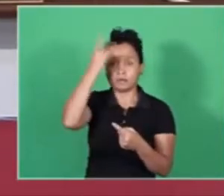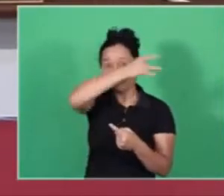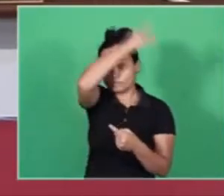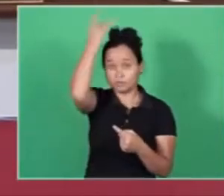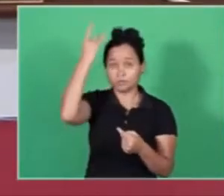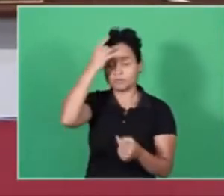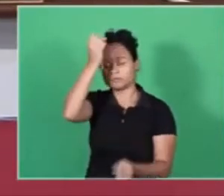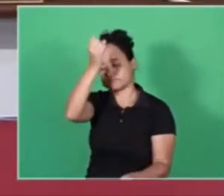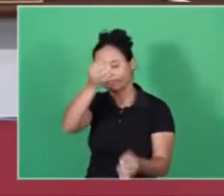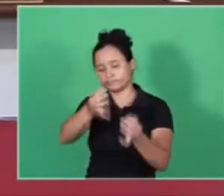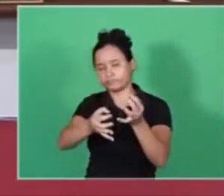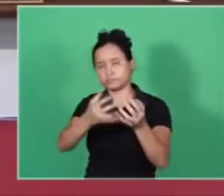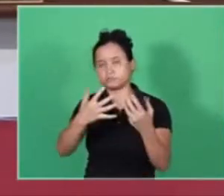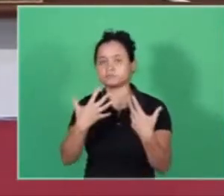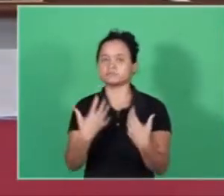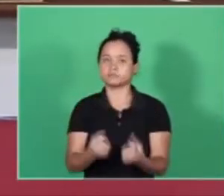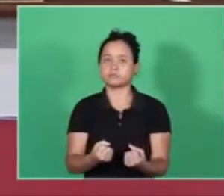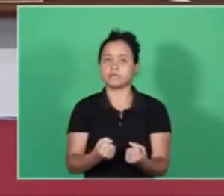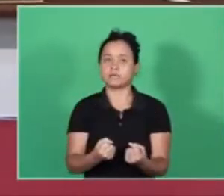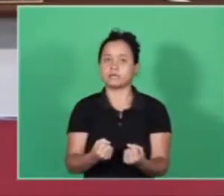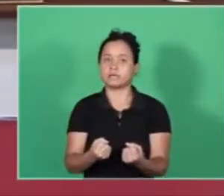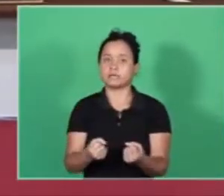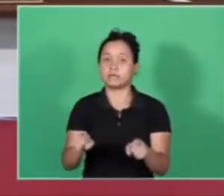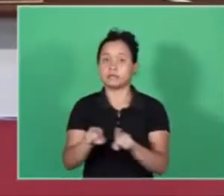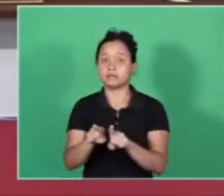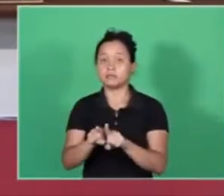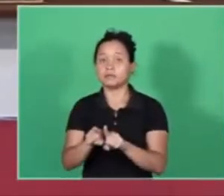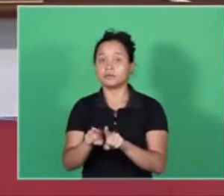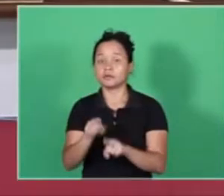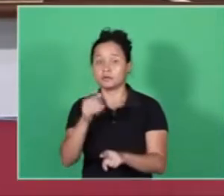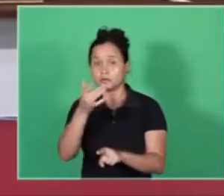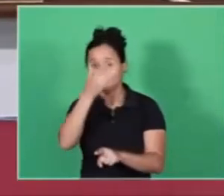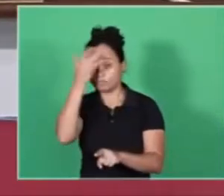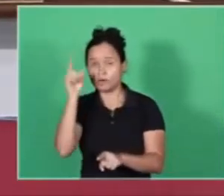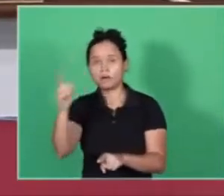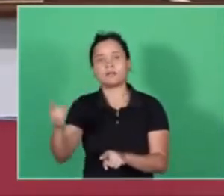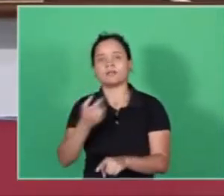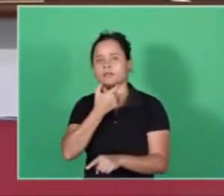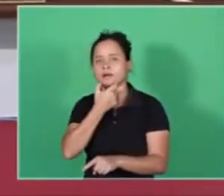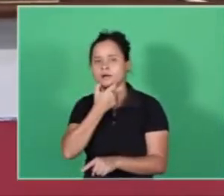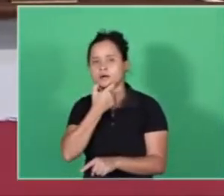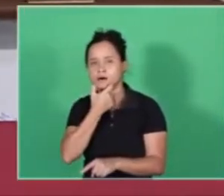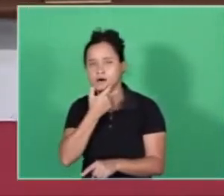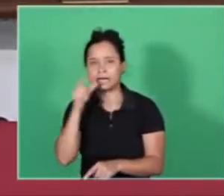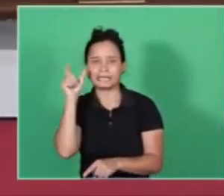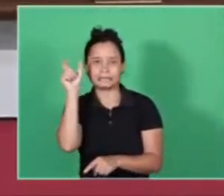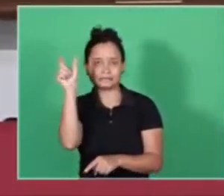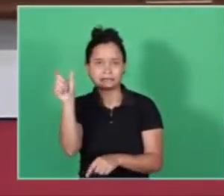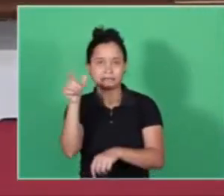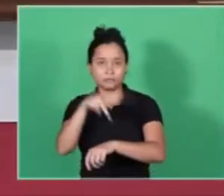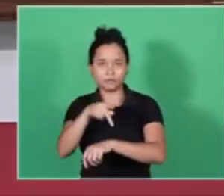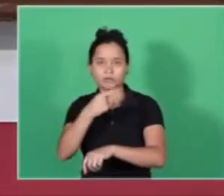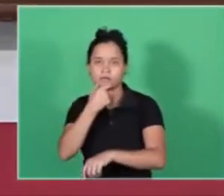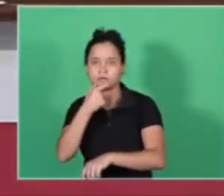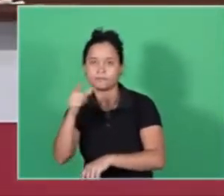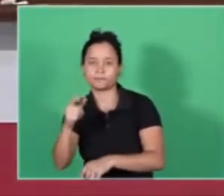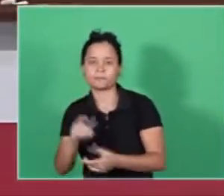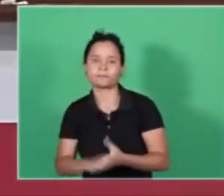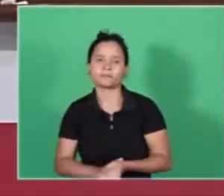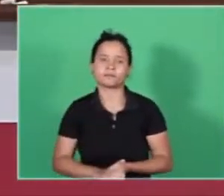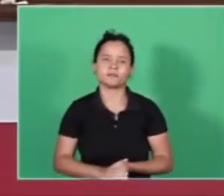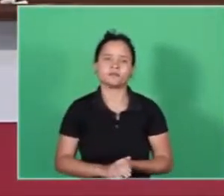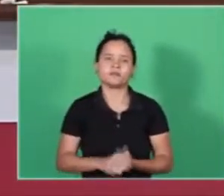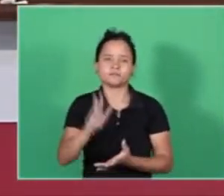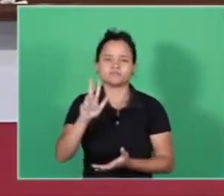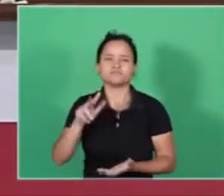The deists of England, in Oxford and Cambridge, they came up. There was one that wrote